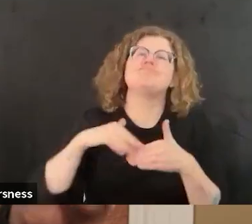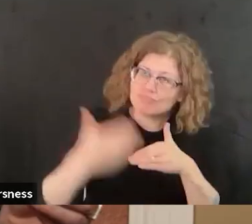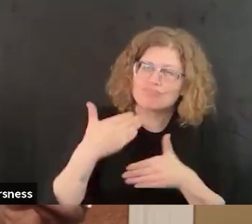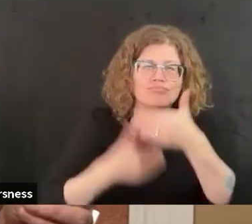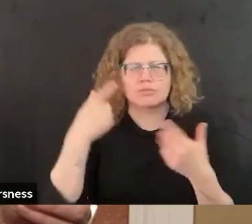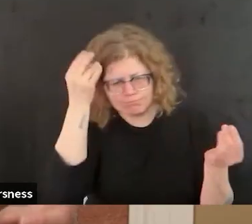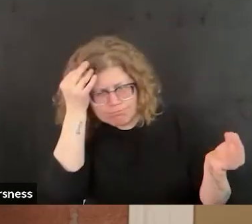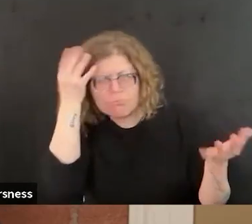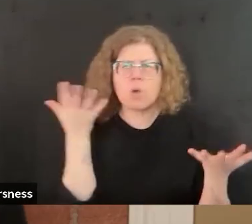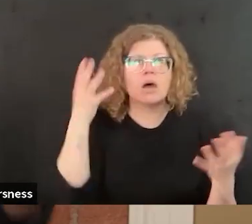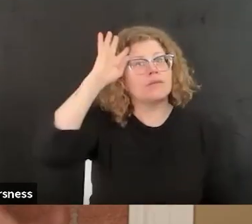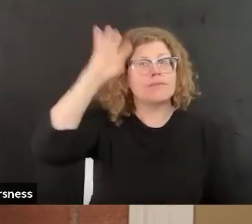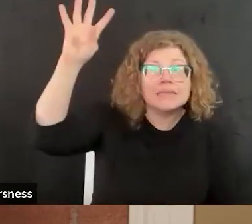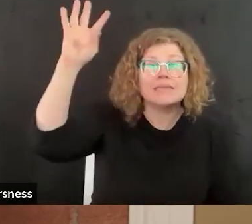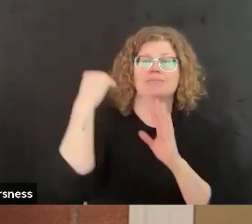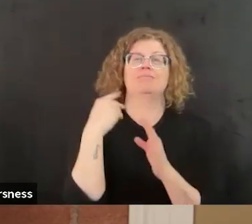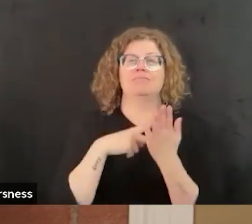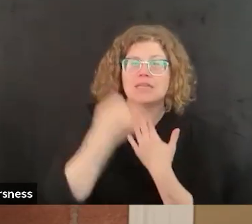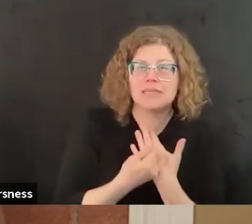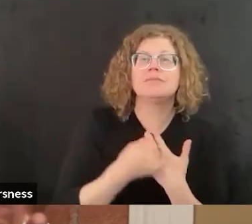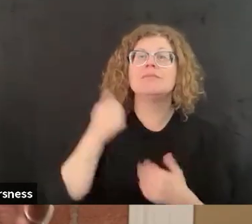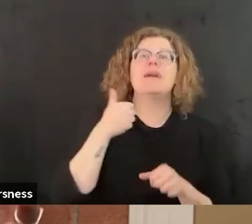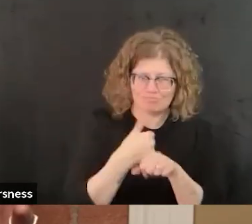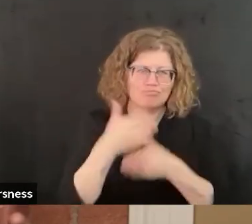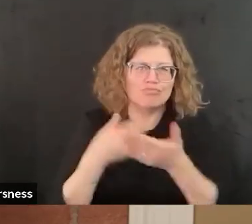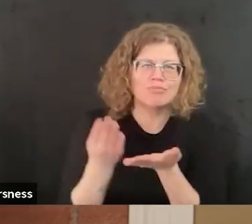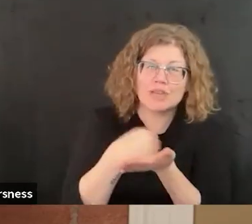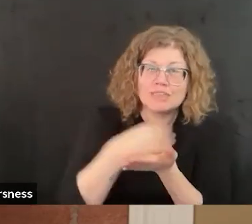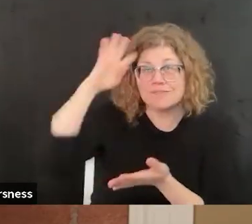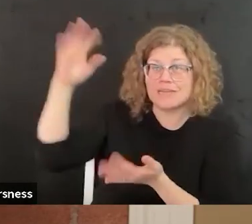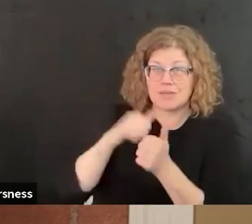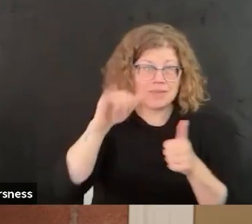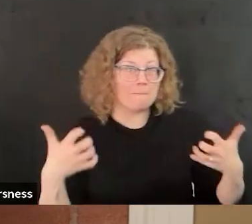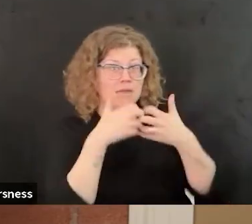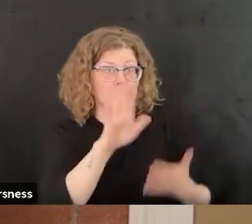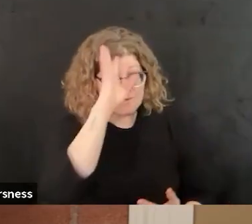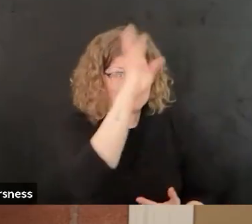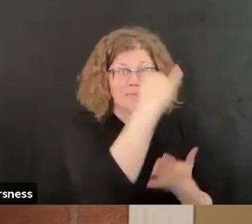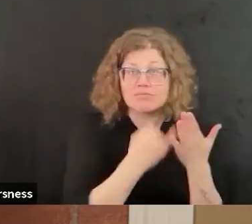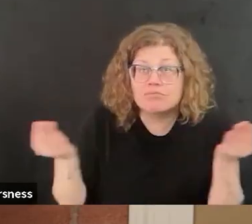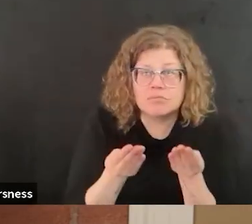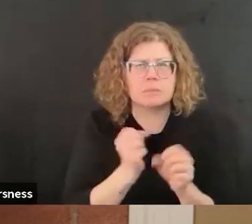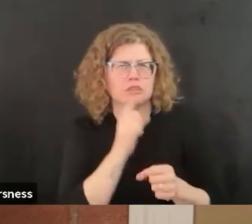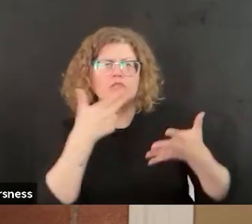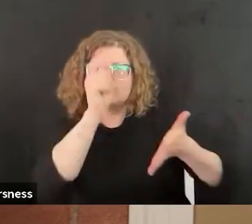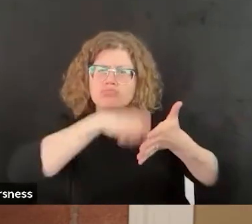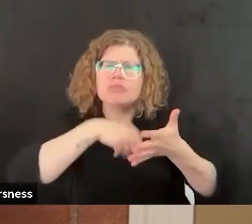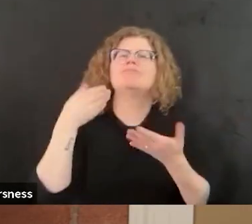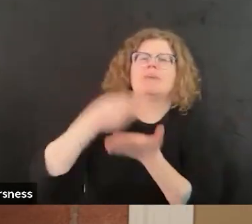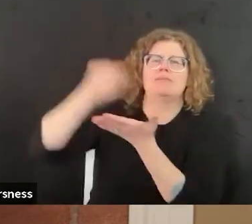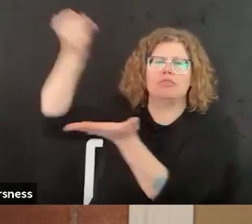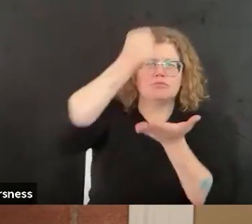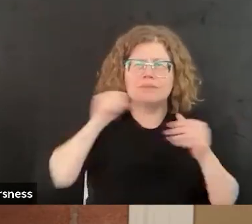create the idea first, define the budget for what that idea will cost, and then go out and try to find grants or other funding